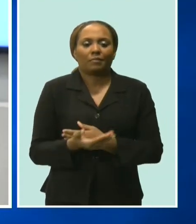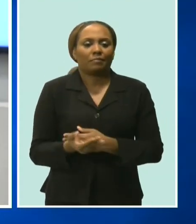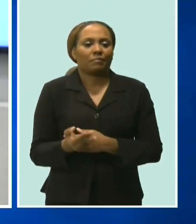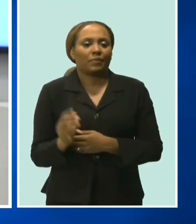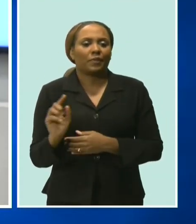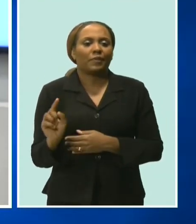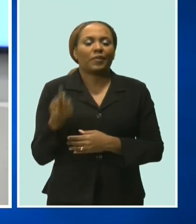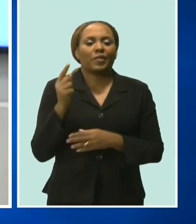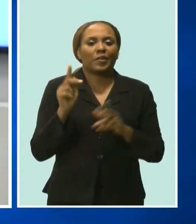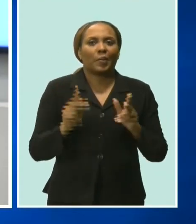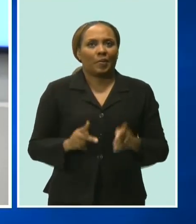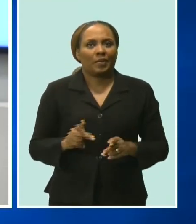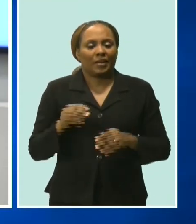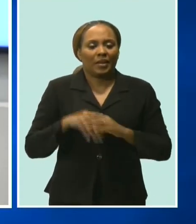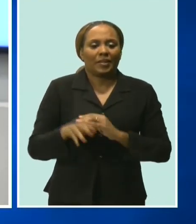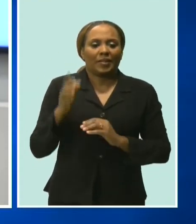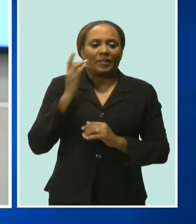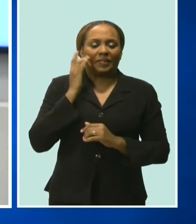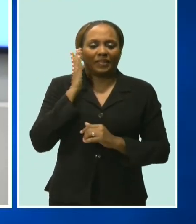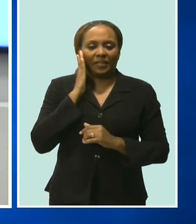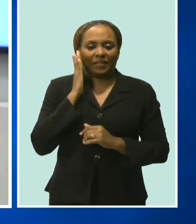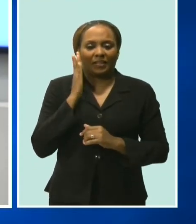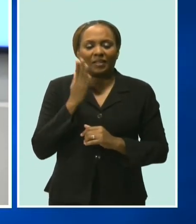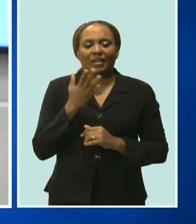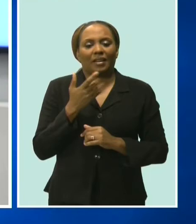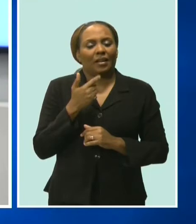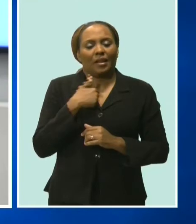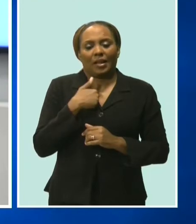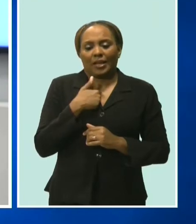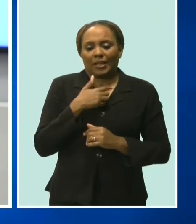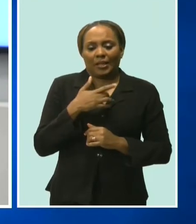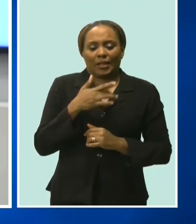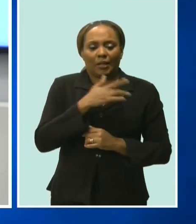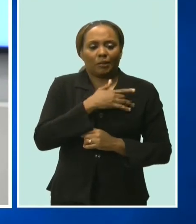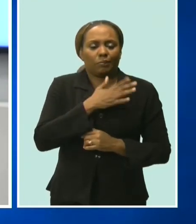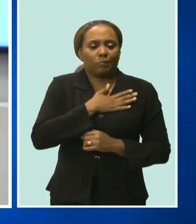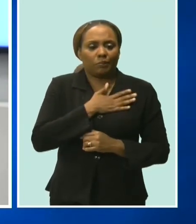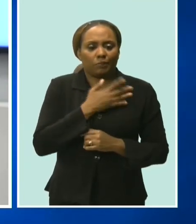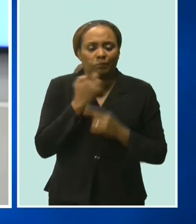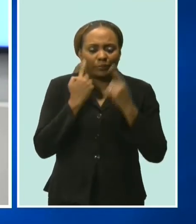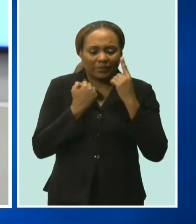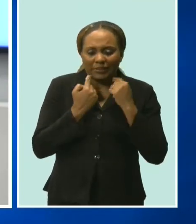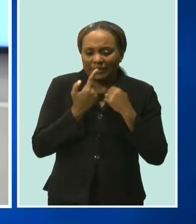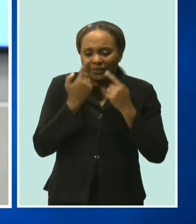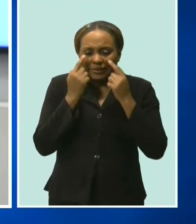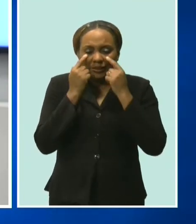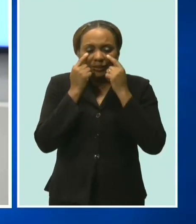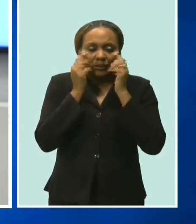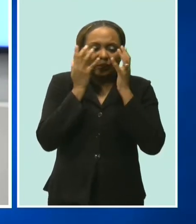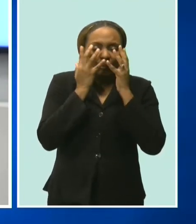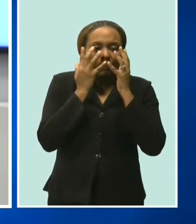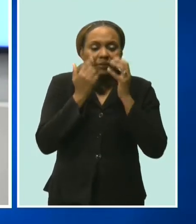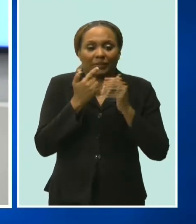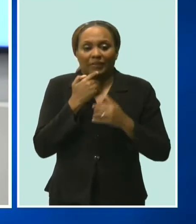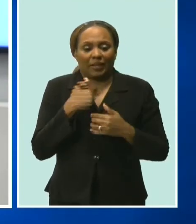hotel. And it pulled tears to my eyes when she said, "I'm excited